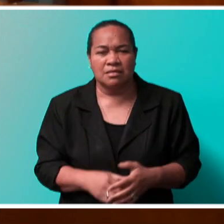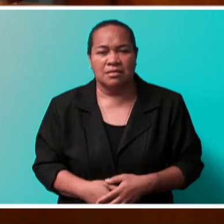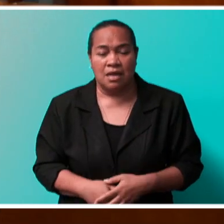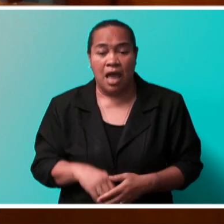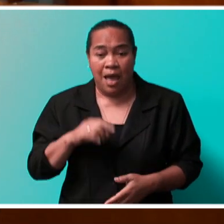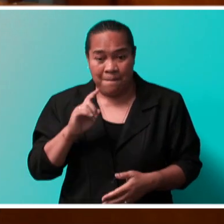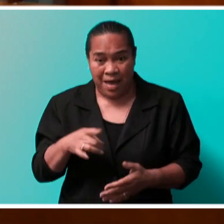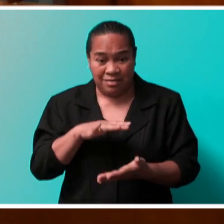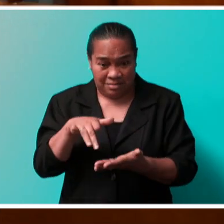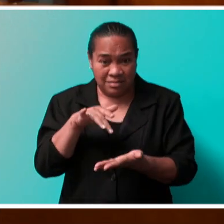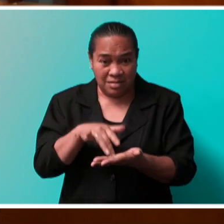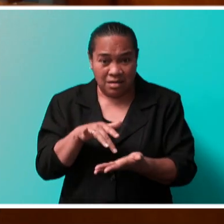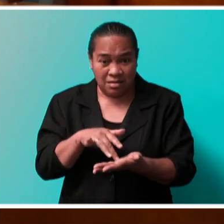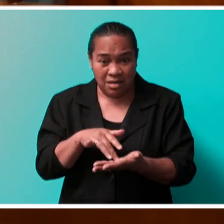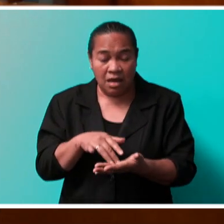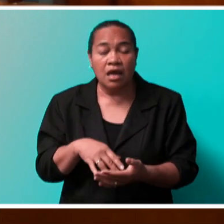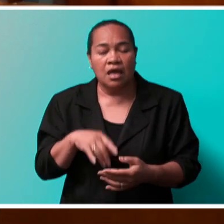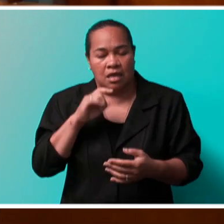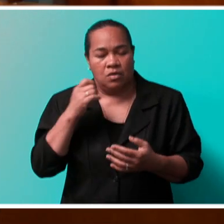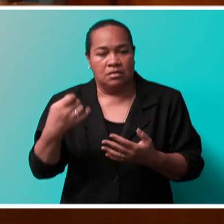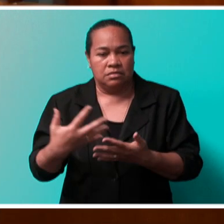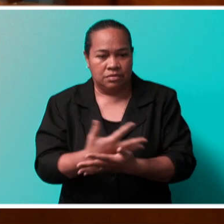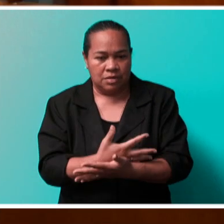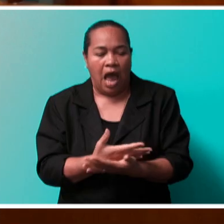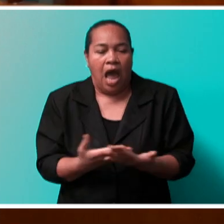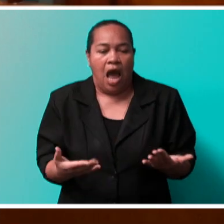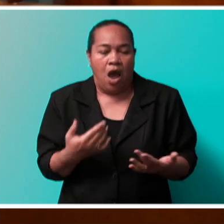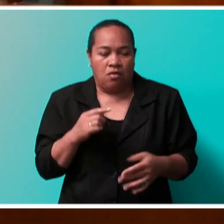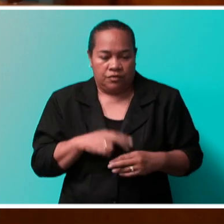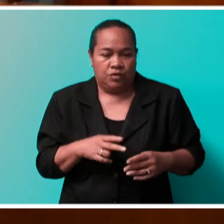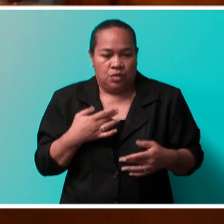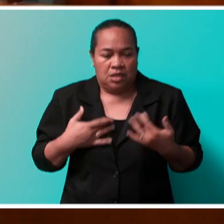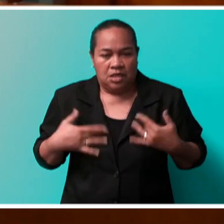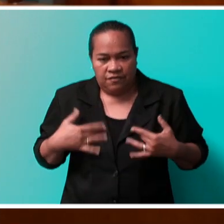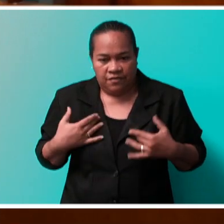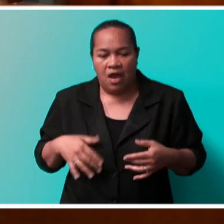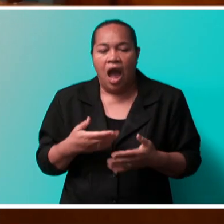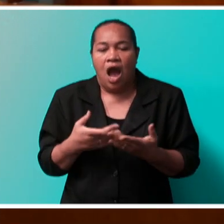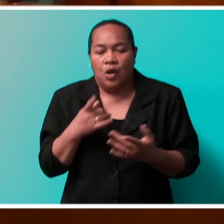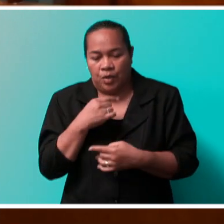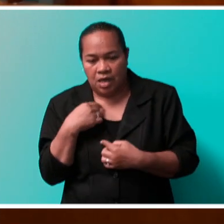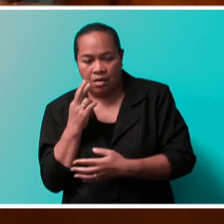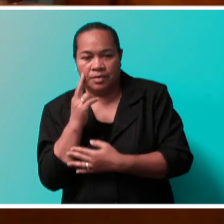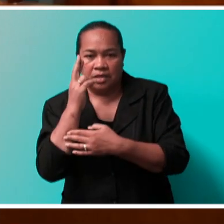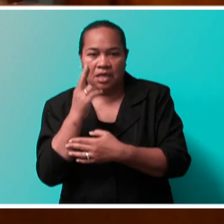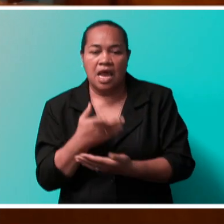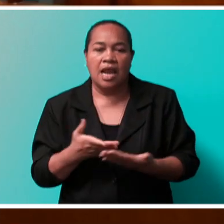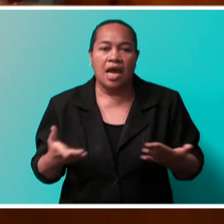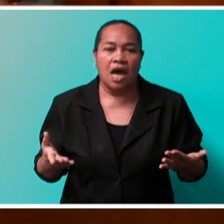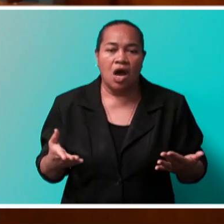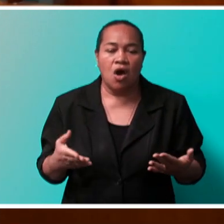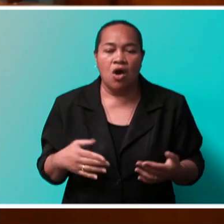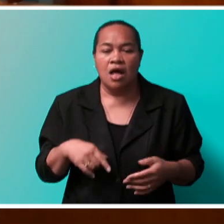core, it affects how we live, how we are represented, and how